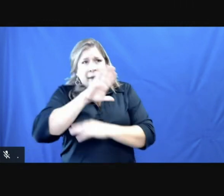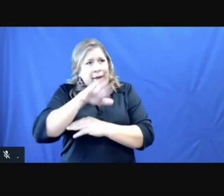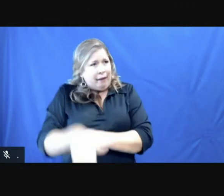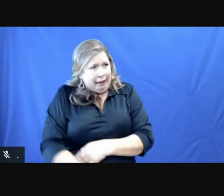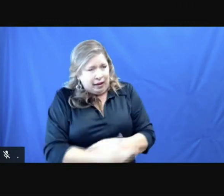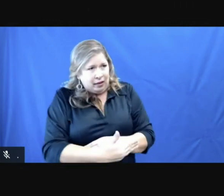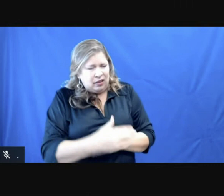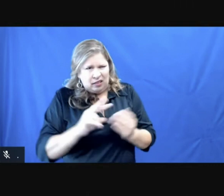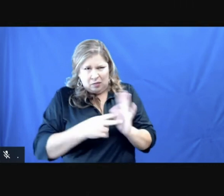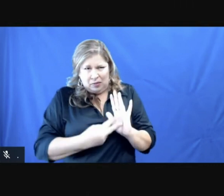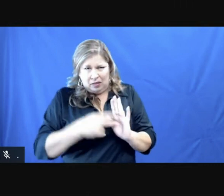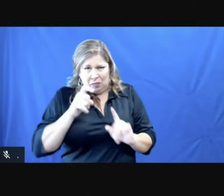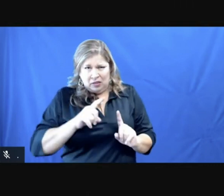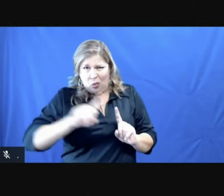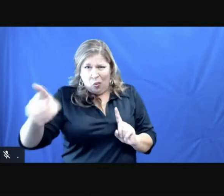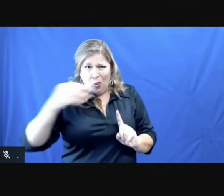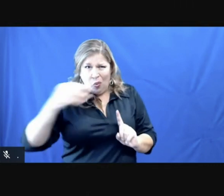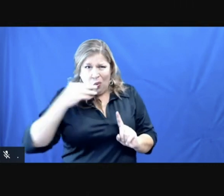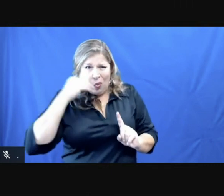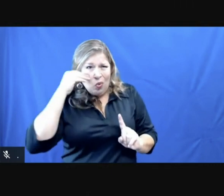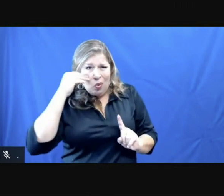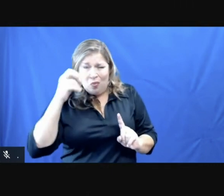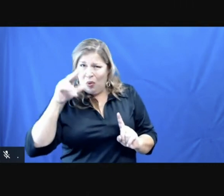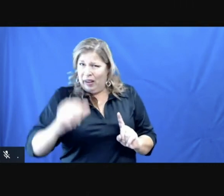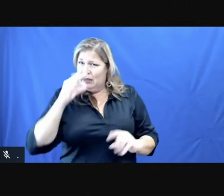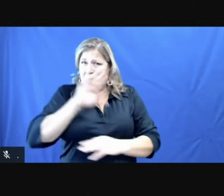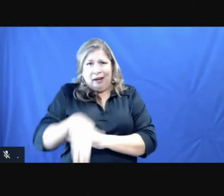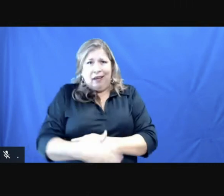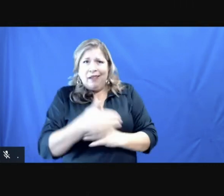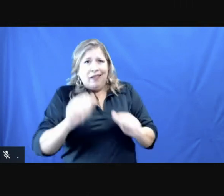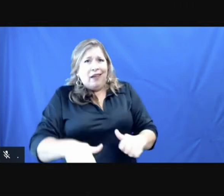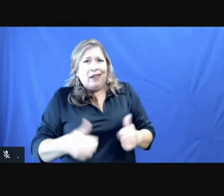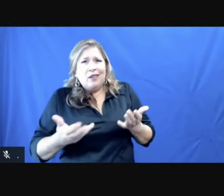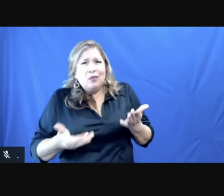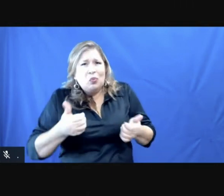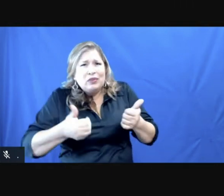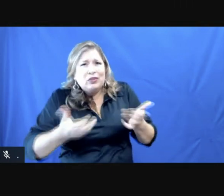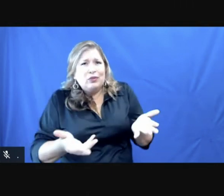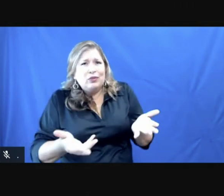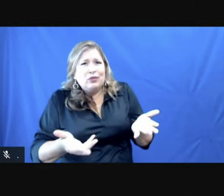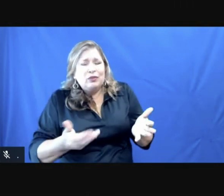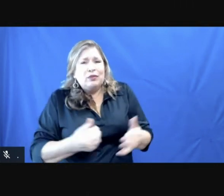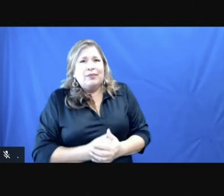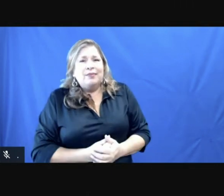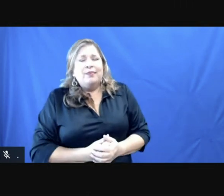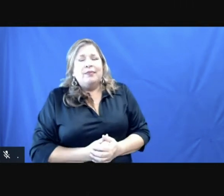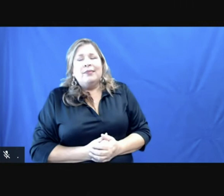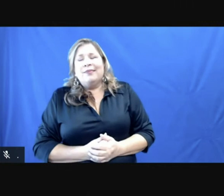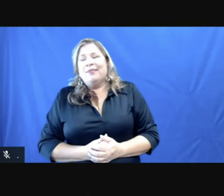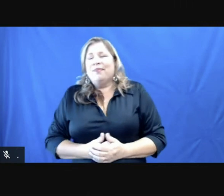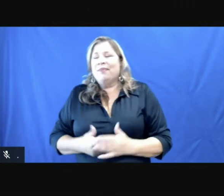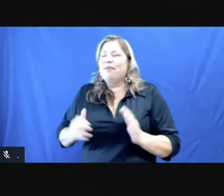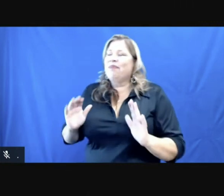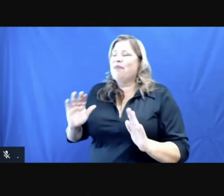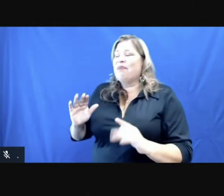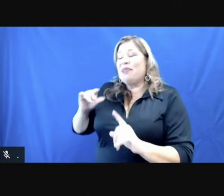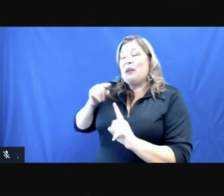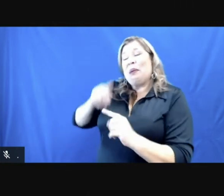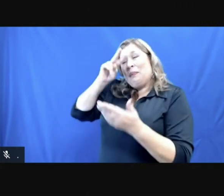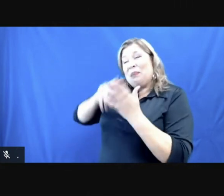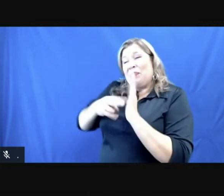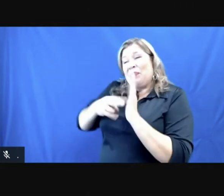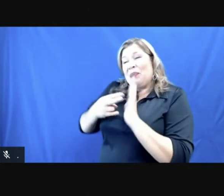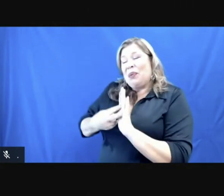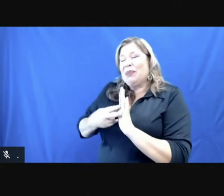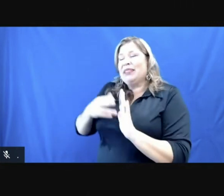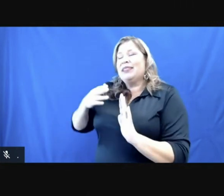over? I mean, look, the spirit of the order is that if people are visiting